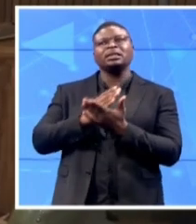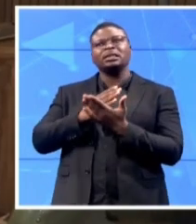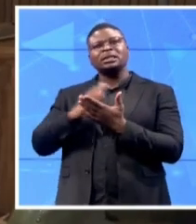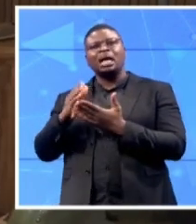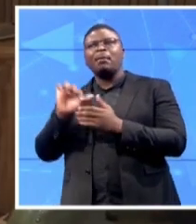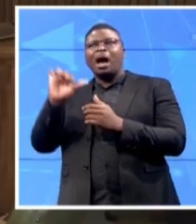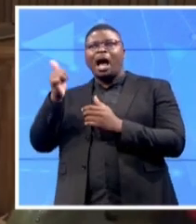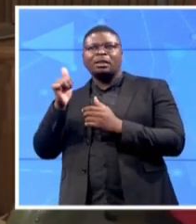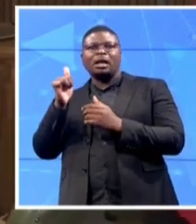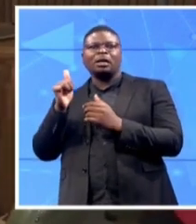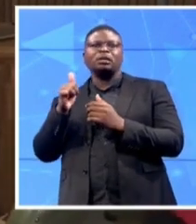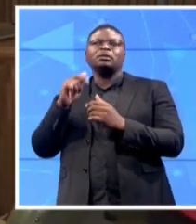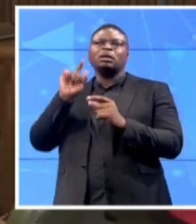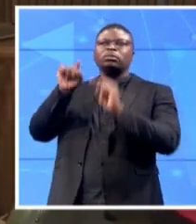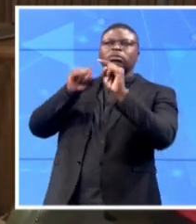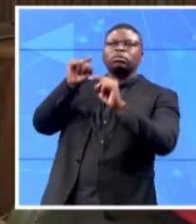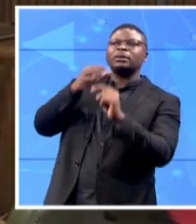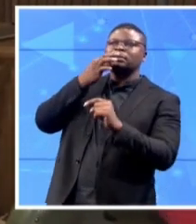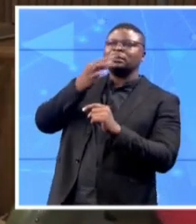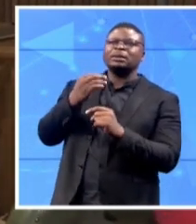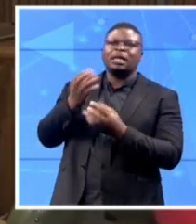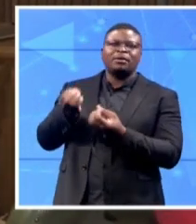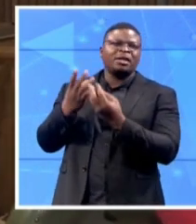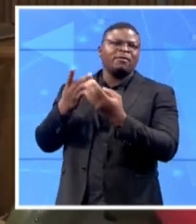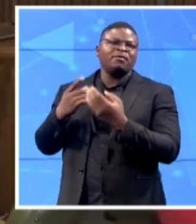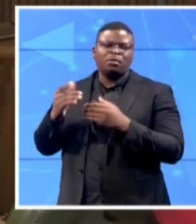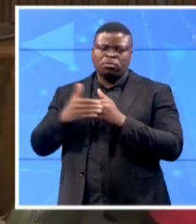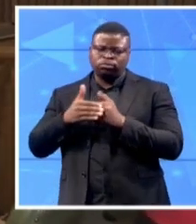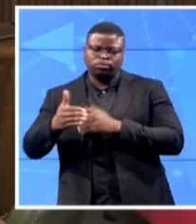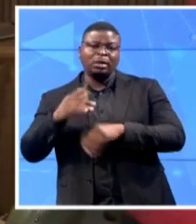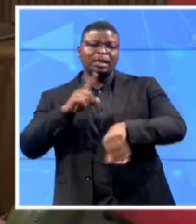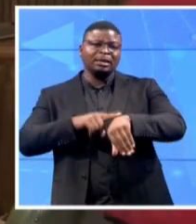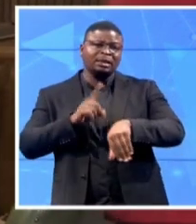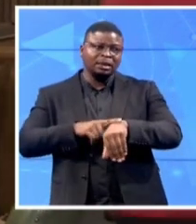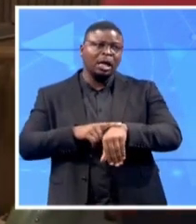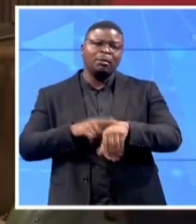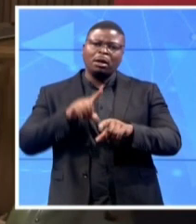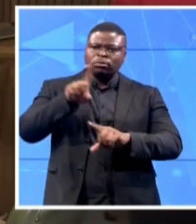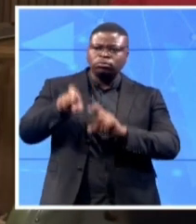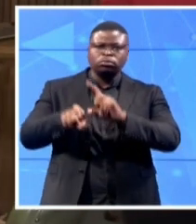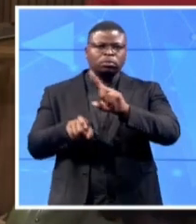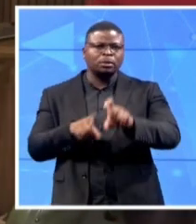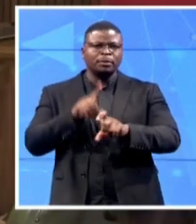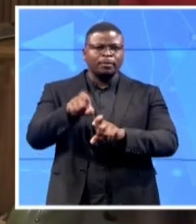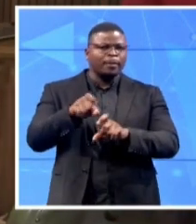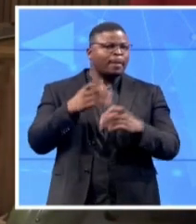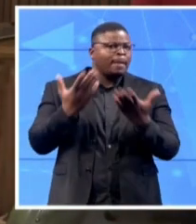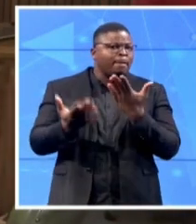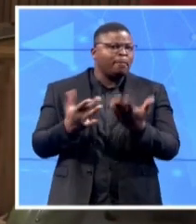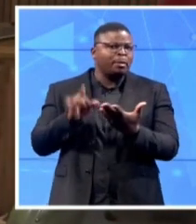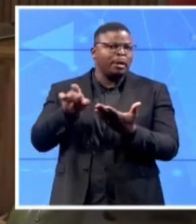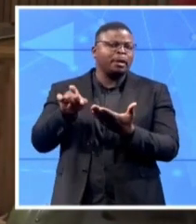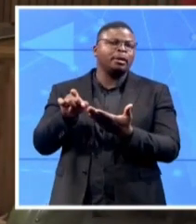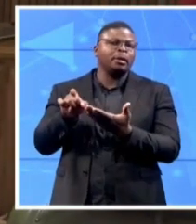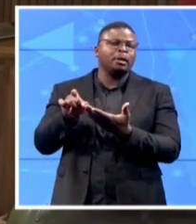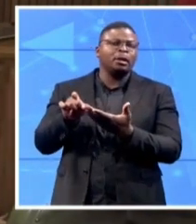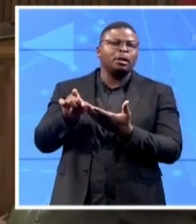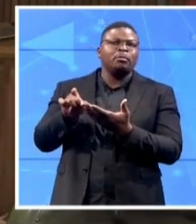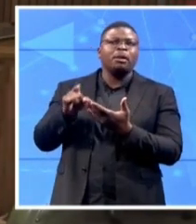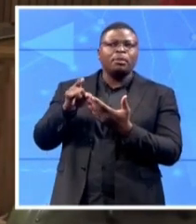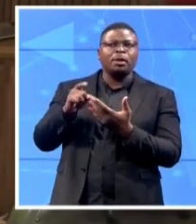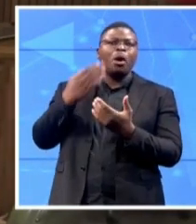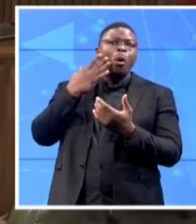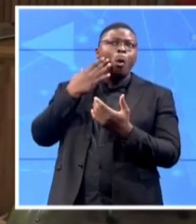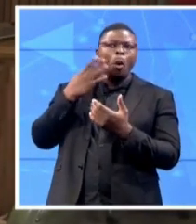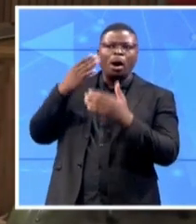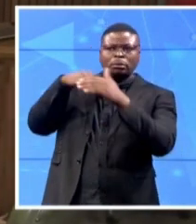time, asking whether or not he was brought to the scene at the appropriate time, and whether or